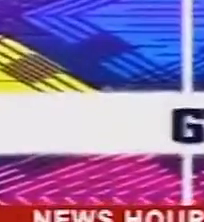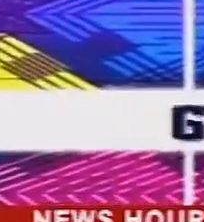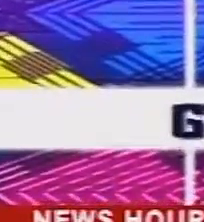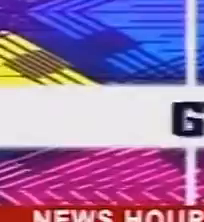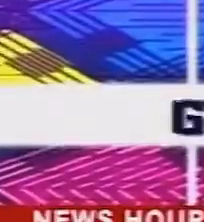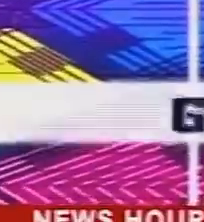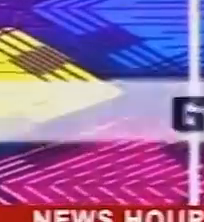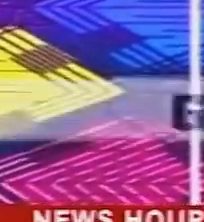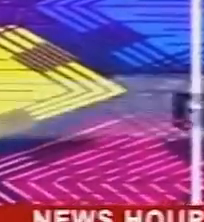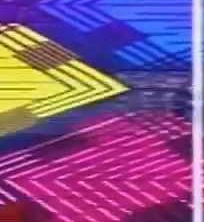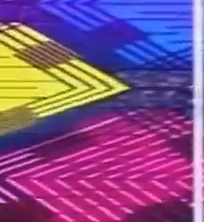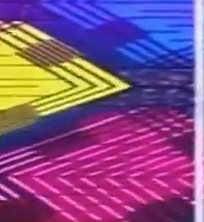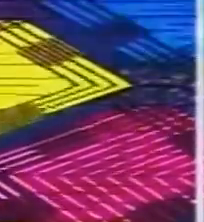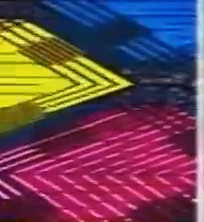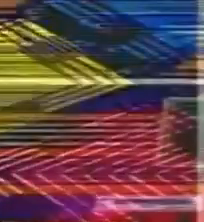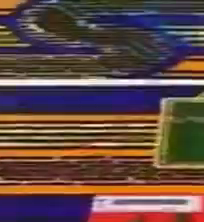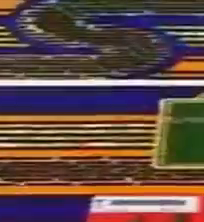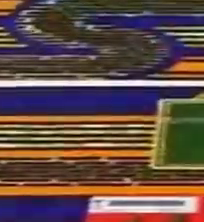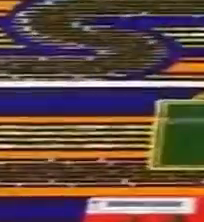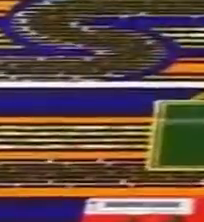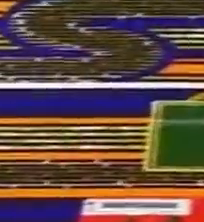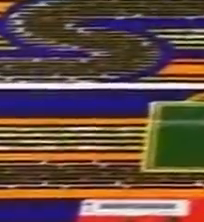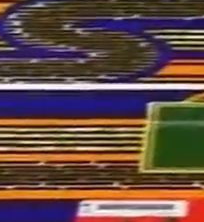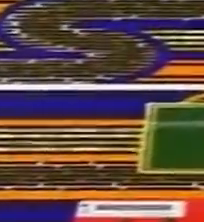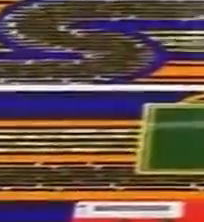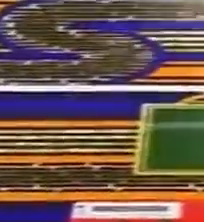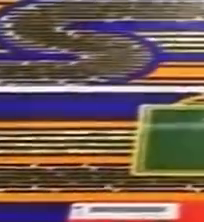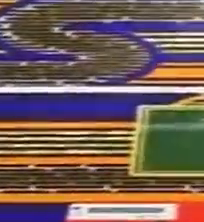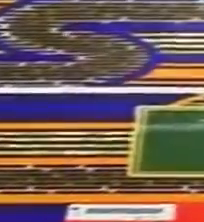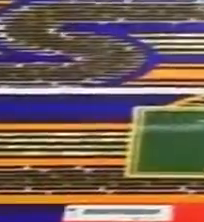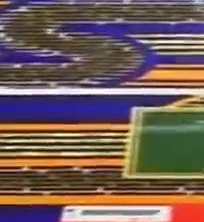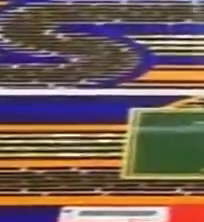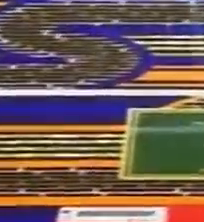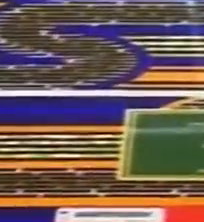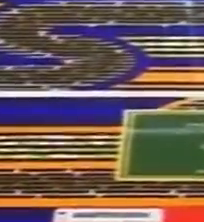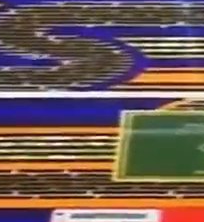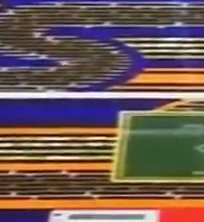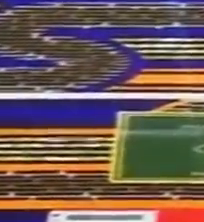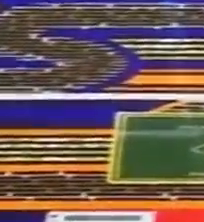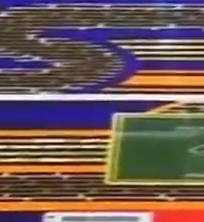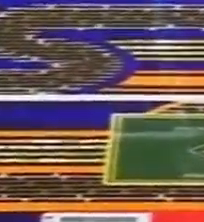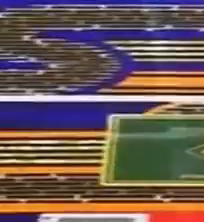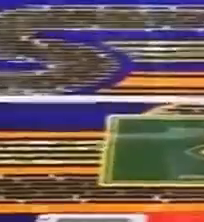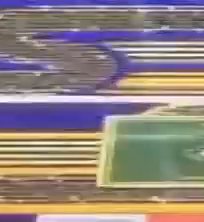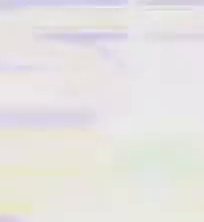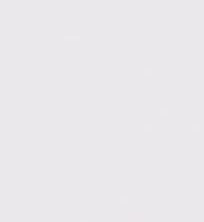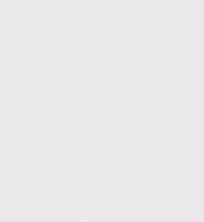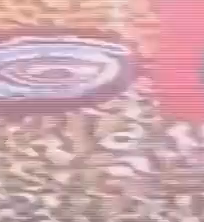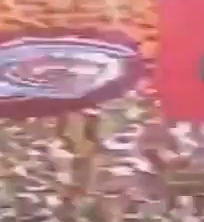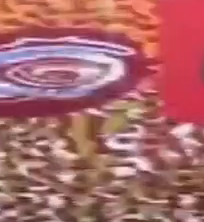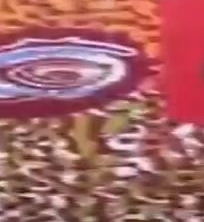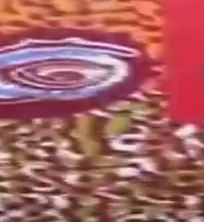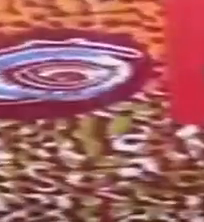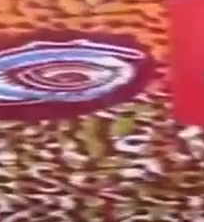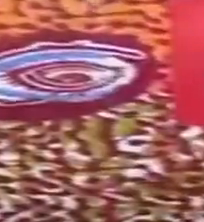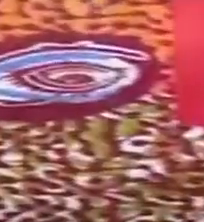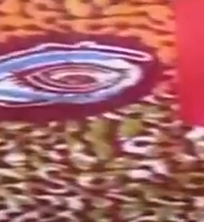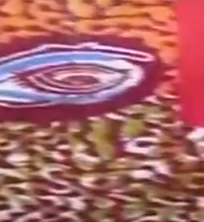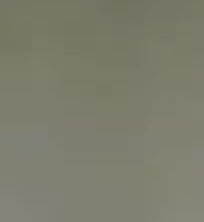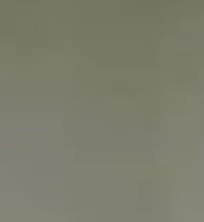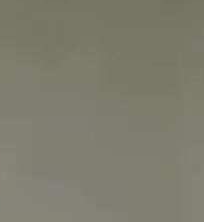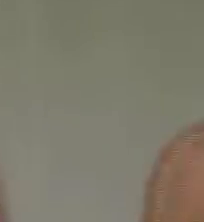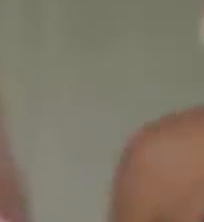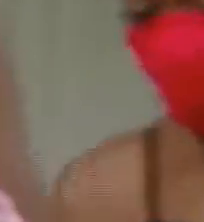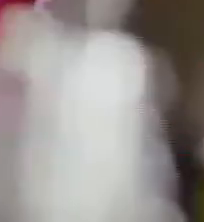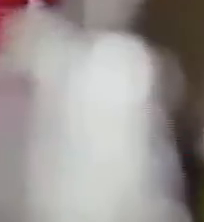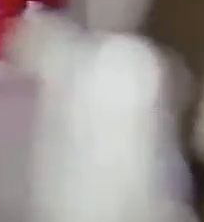It's GTP, the name behind authentic and original Ghanaian textile prints, and West Africa's leading print and textile brand.